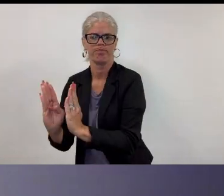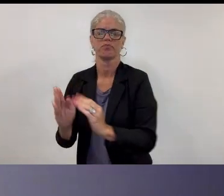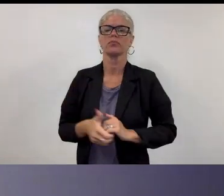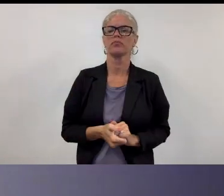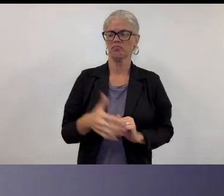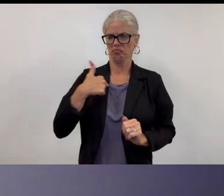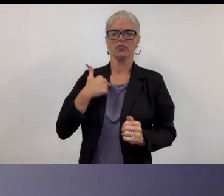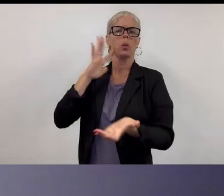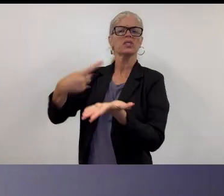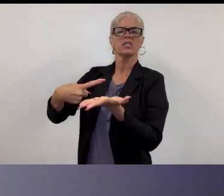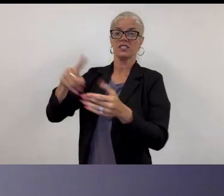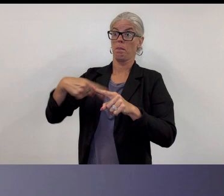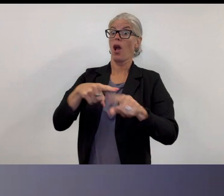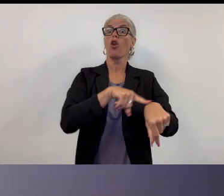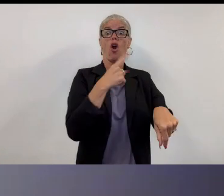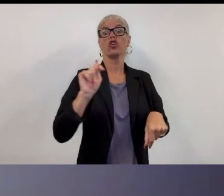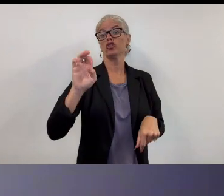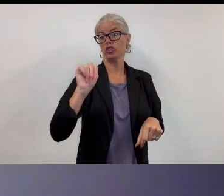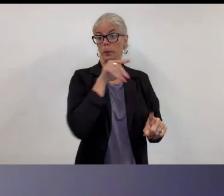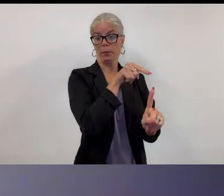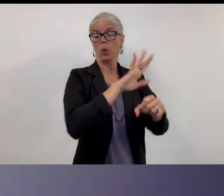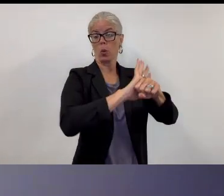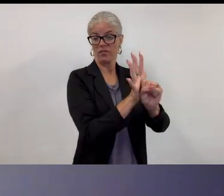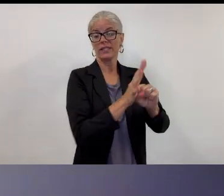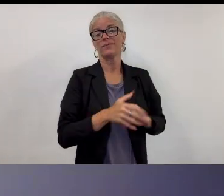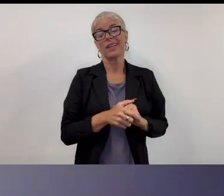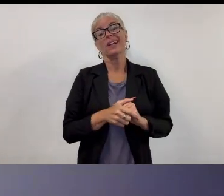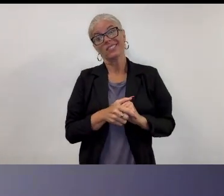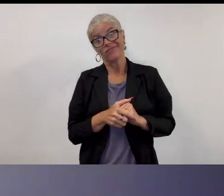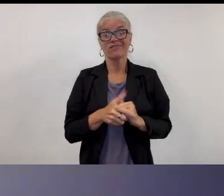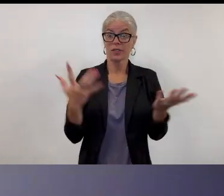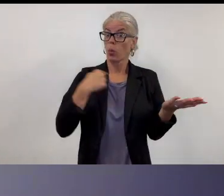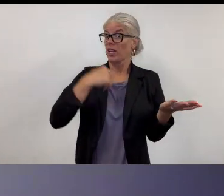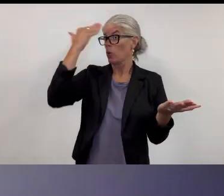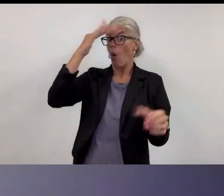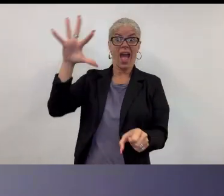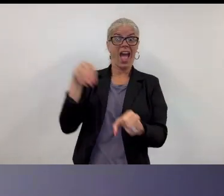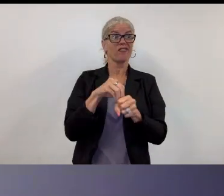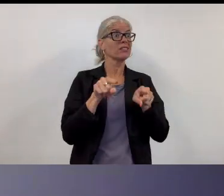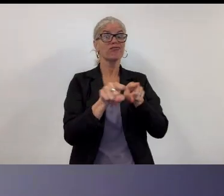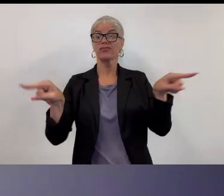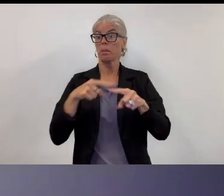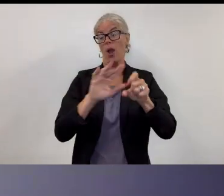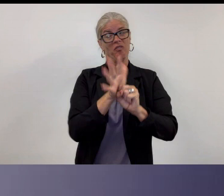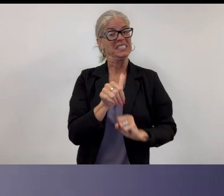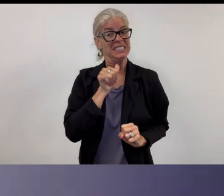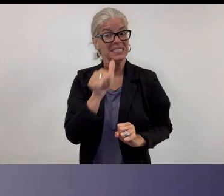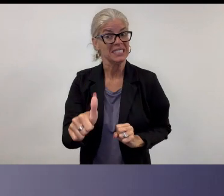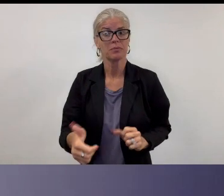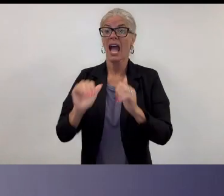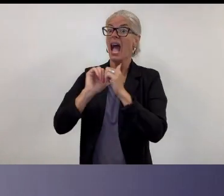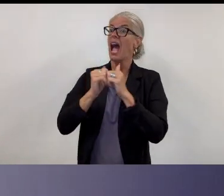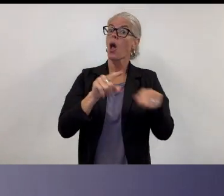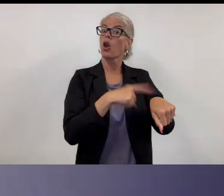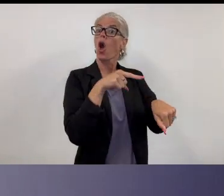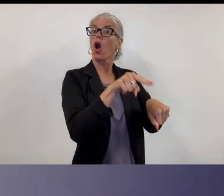long COVID. On the one hand, you know, we don't know that much about COVID and the recovery